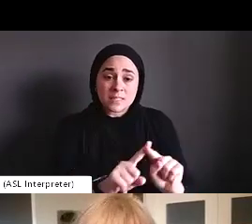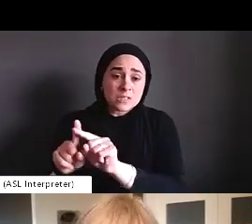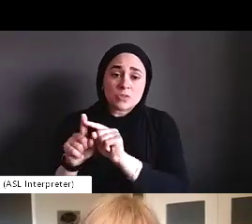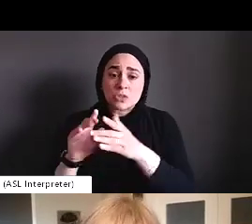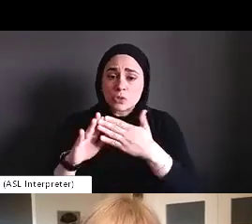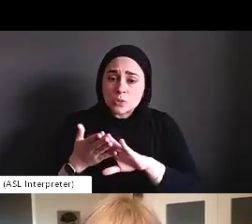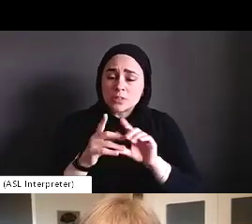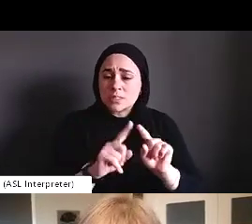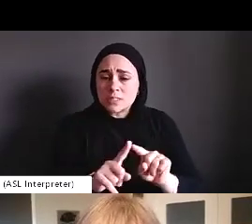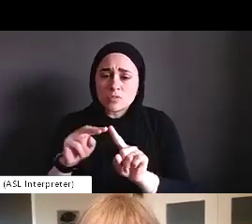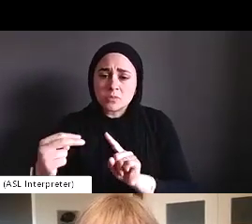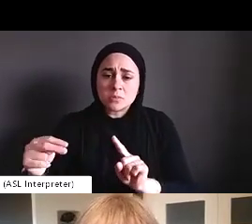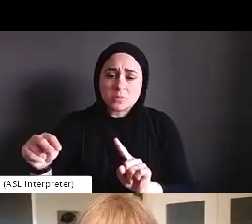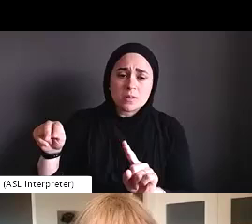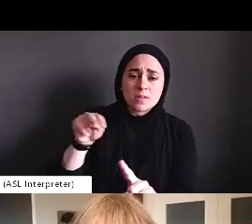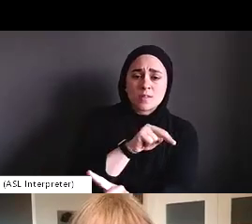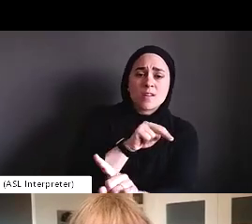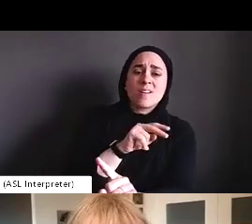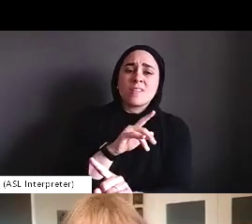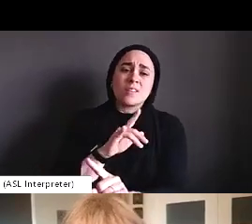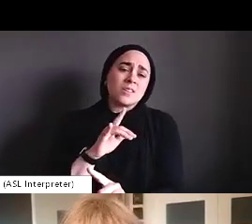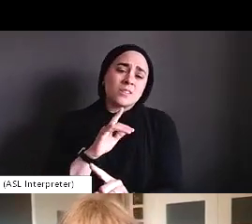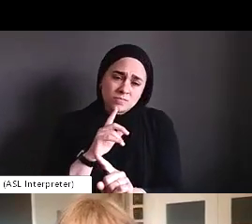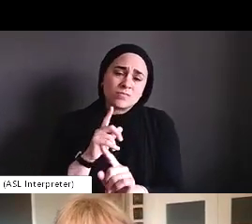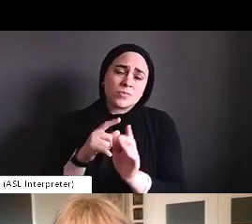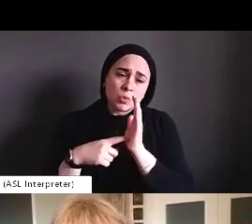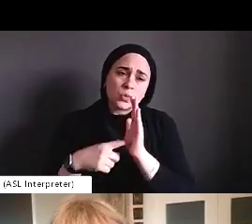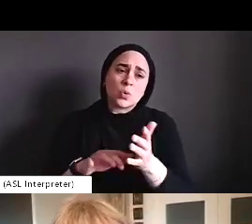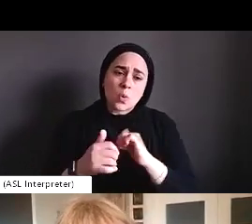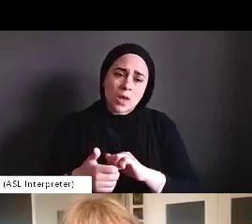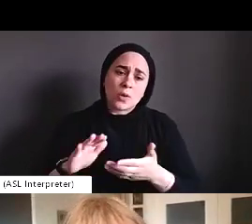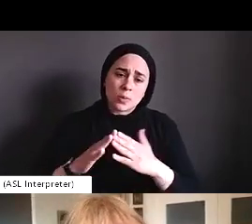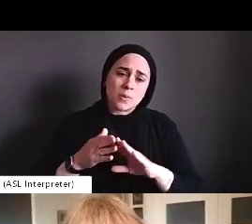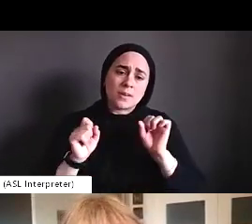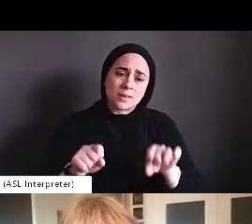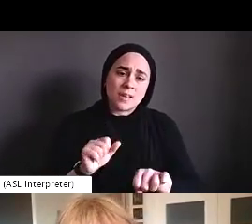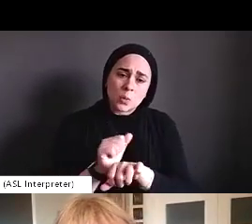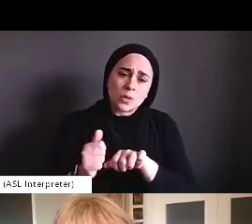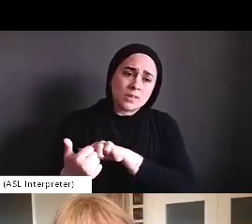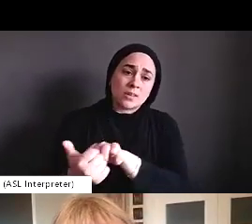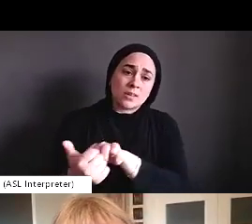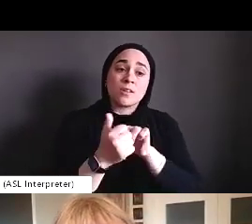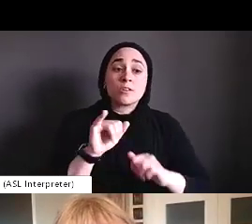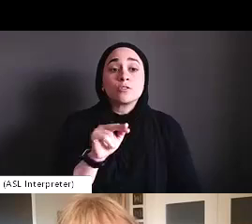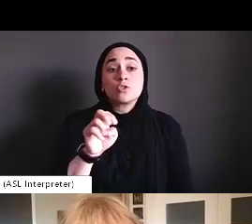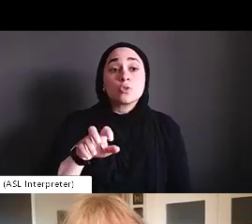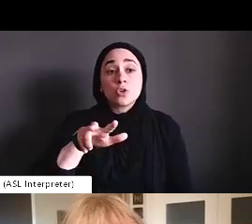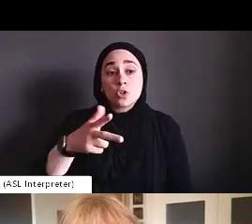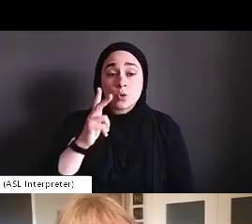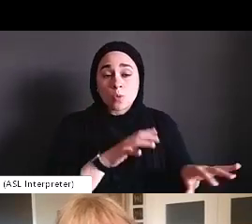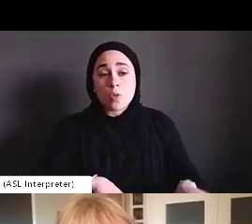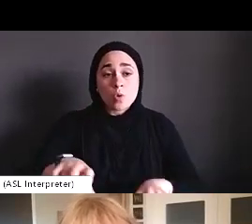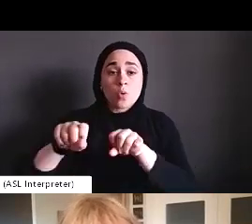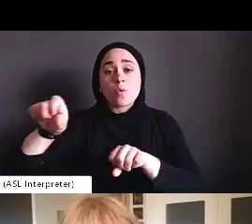perspectives, it puts down roots in these communities that we can build on. And on June 3rd, we're going to host another webinar where we're